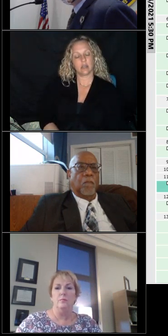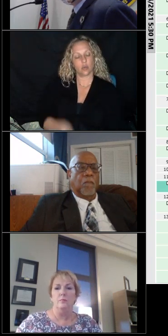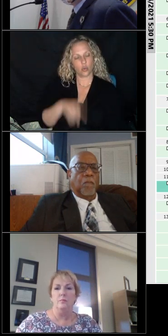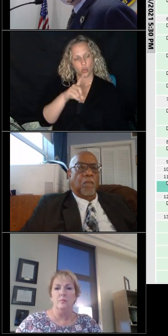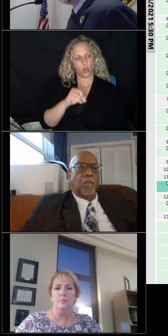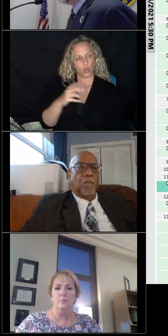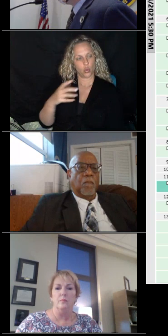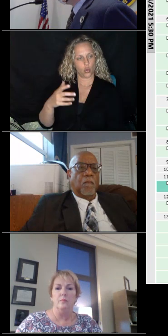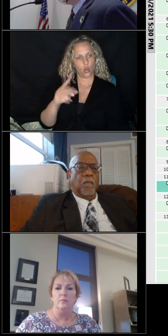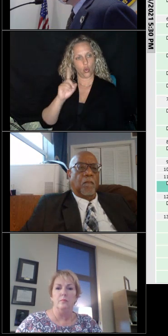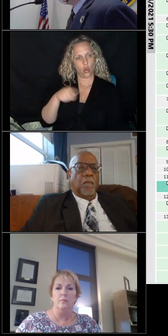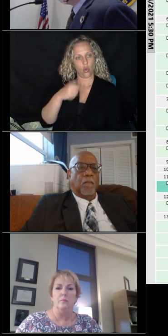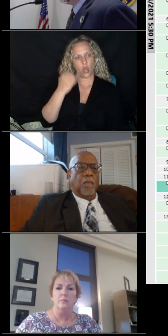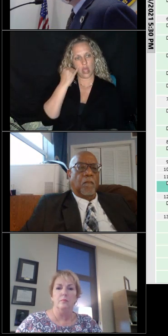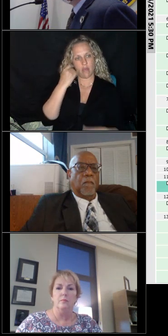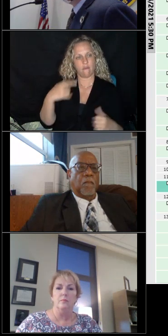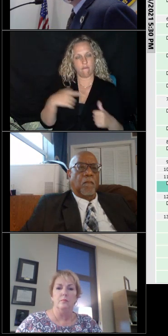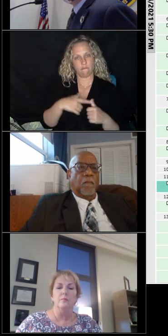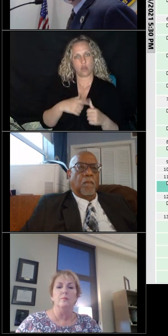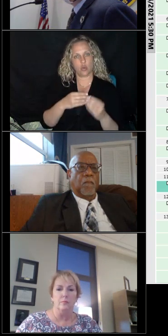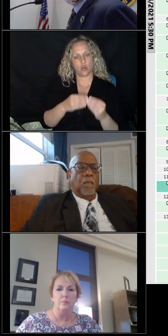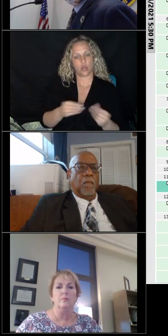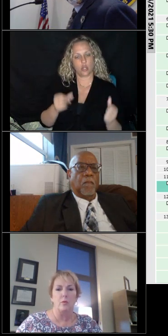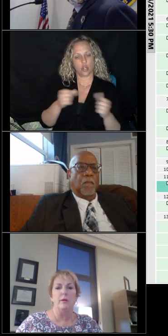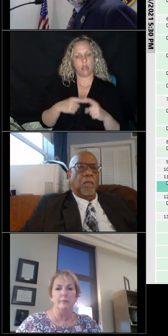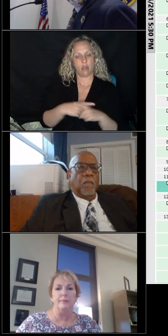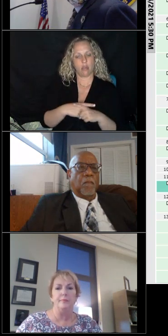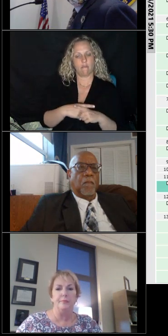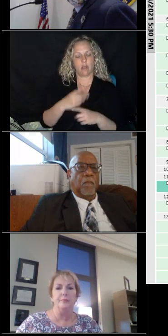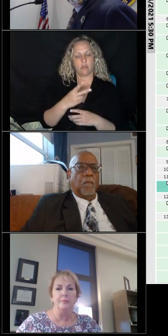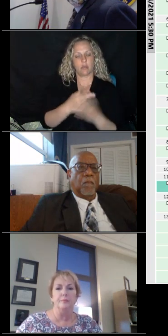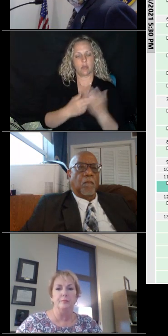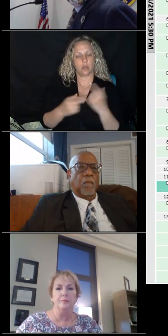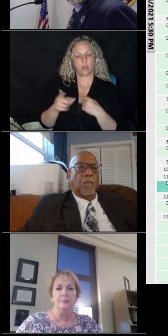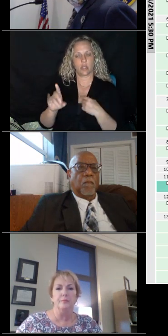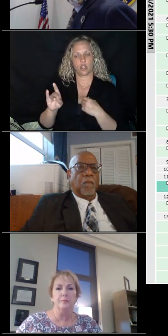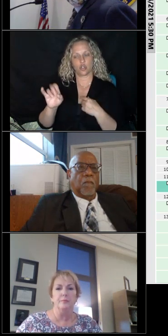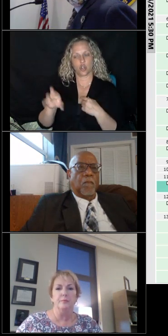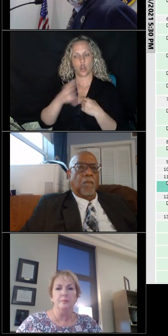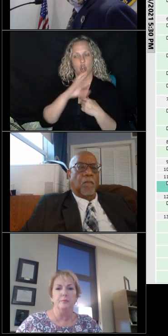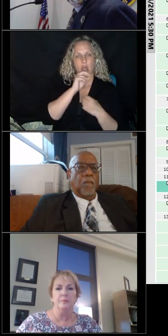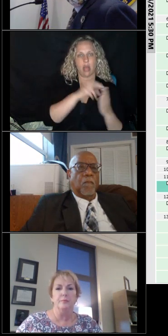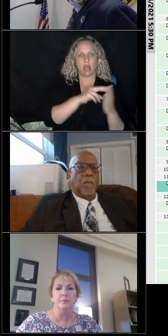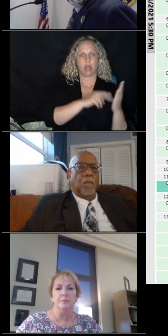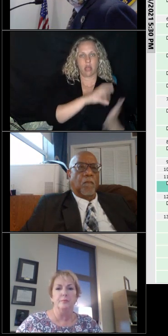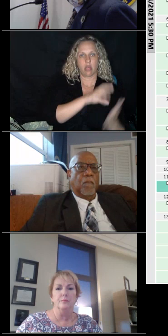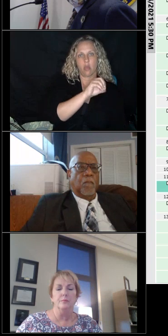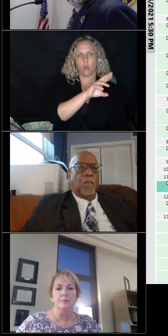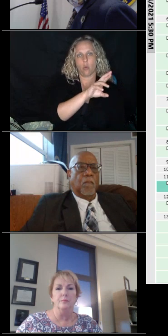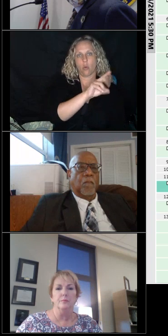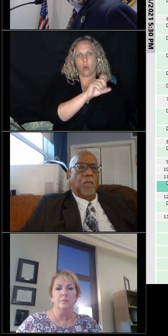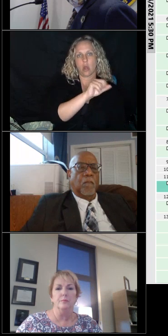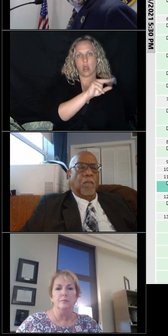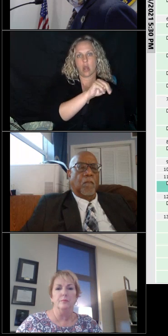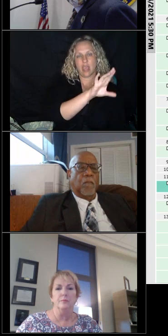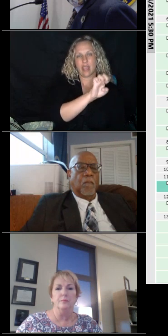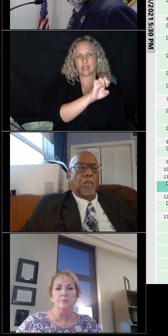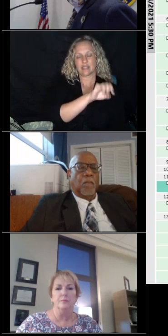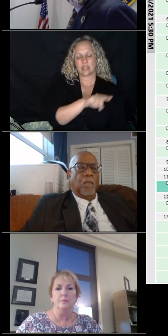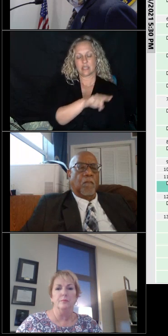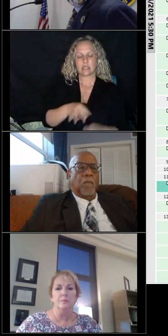so long as you first resolve the conflict between the charter and the ordinance. And that's as simple